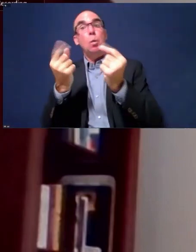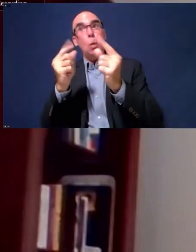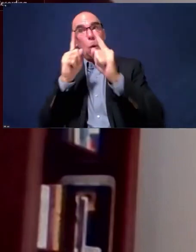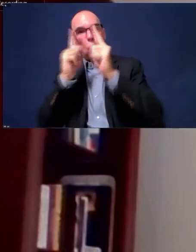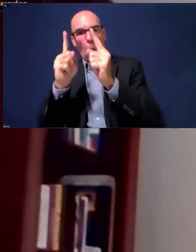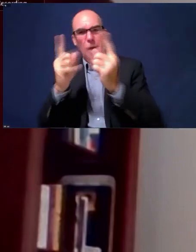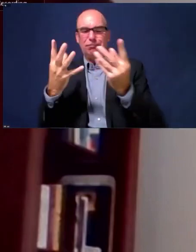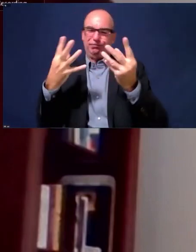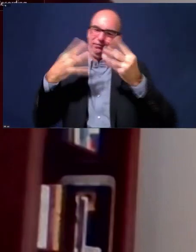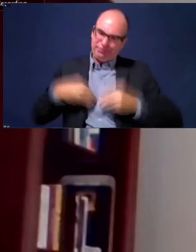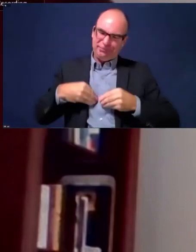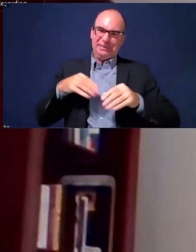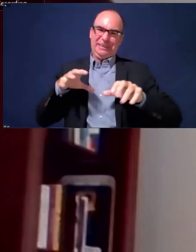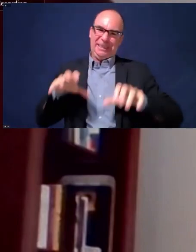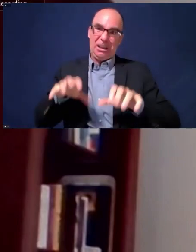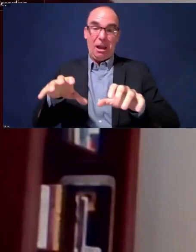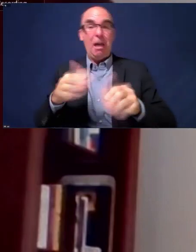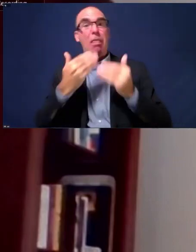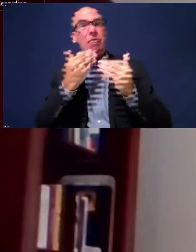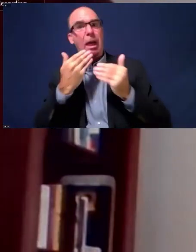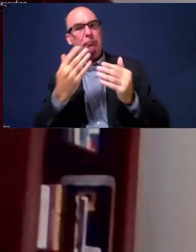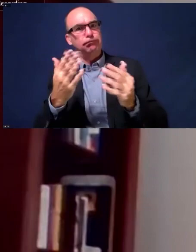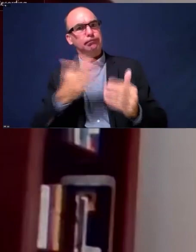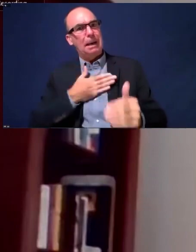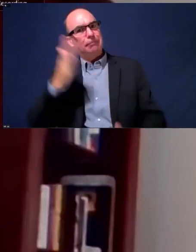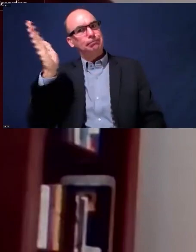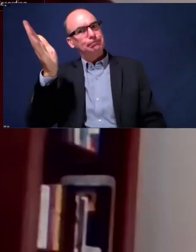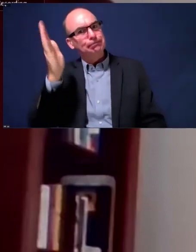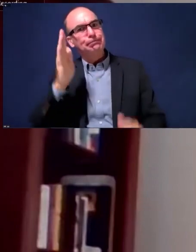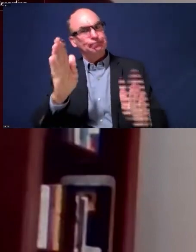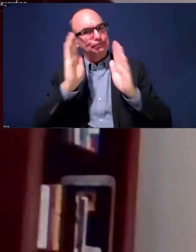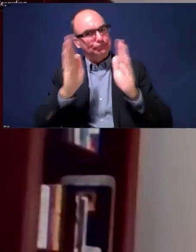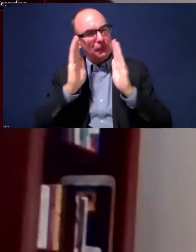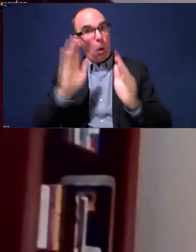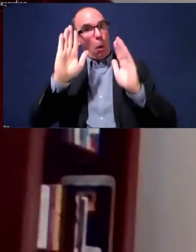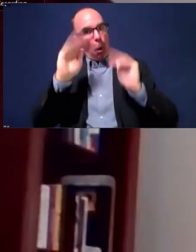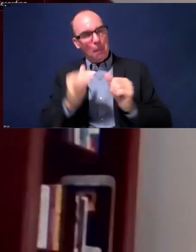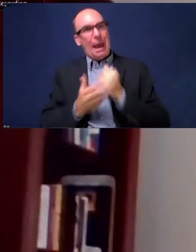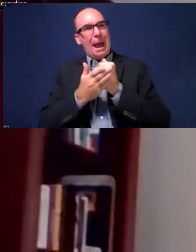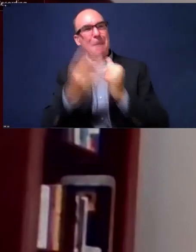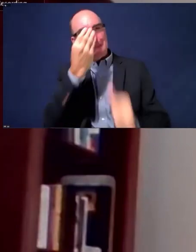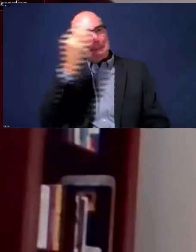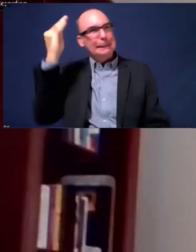afternoon. I hope these remarks give you a few things to think about moving into our concurrent